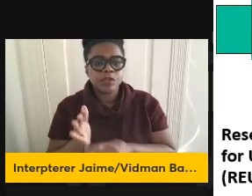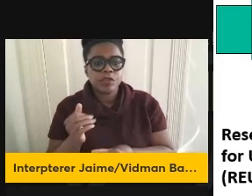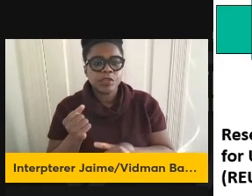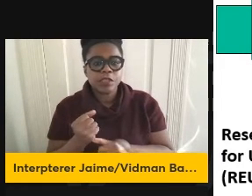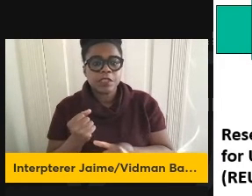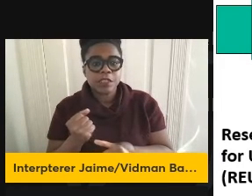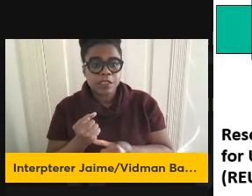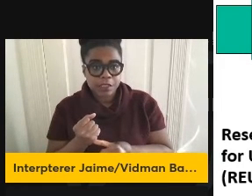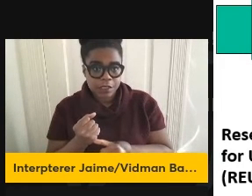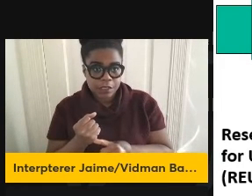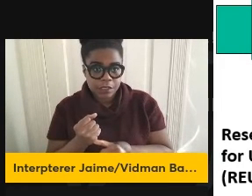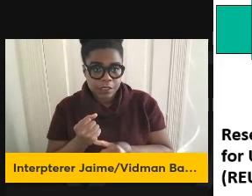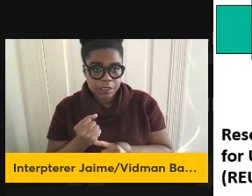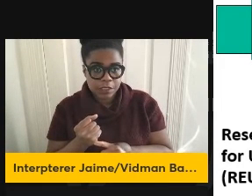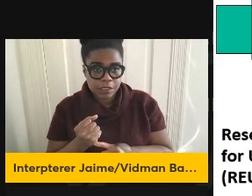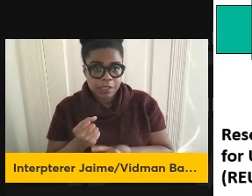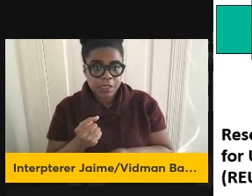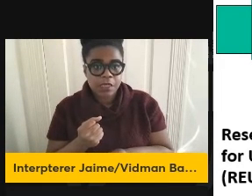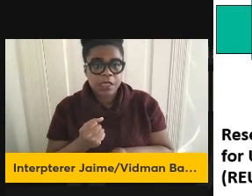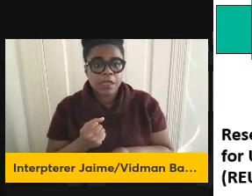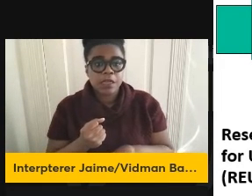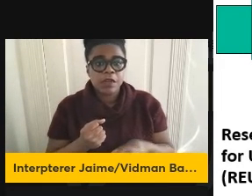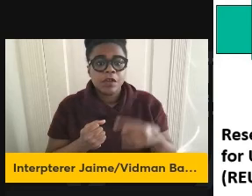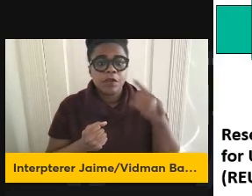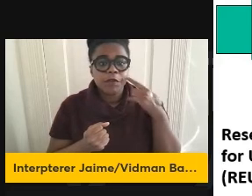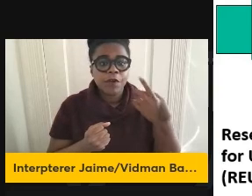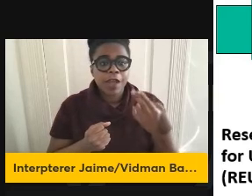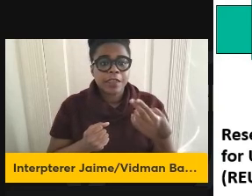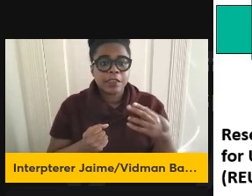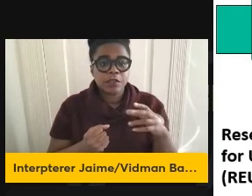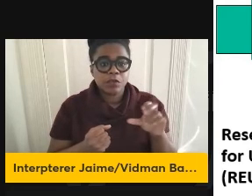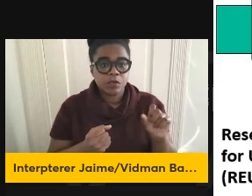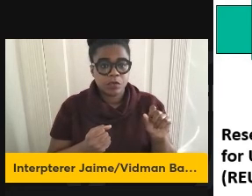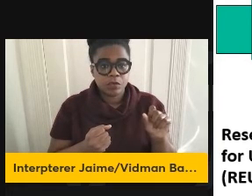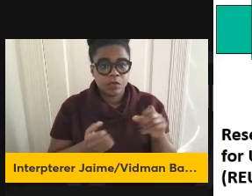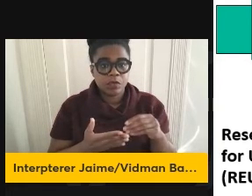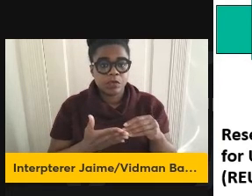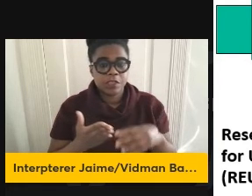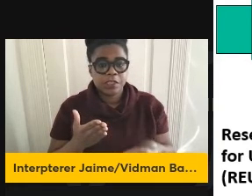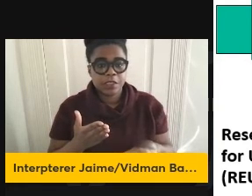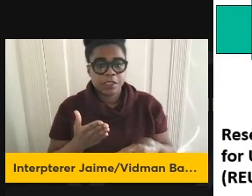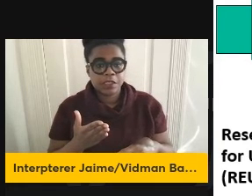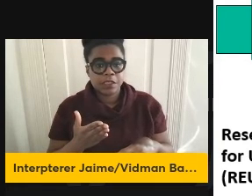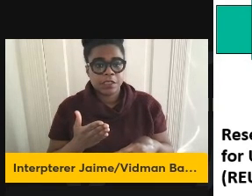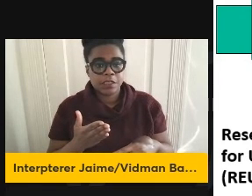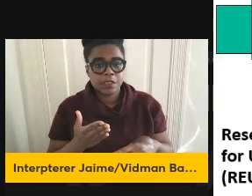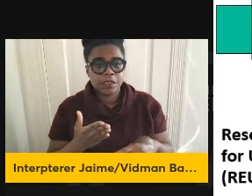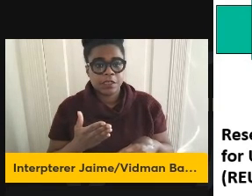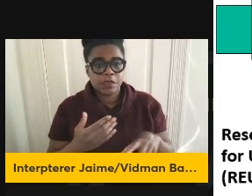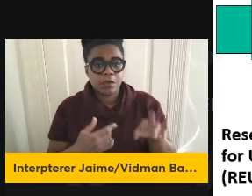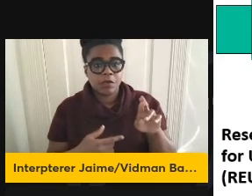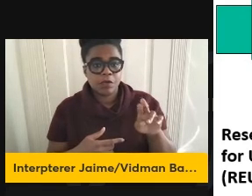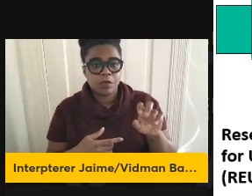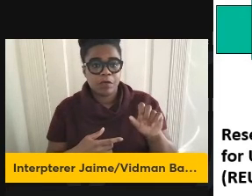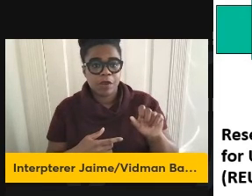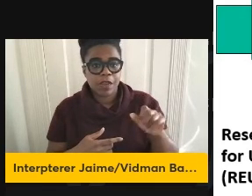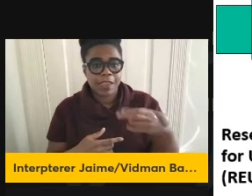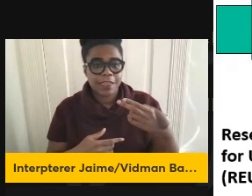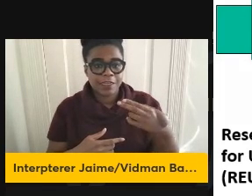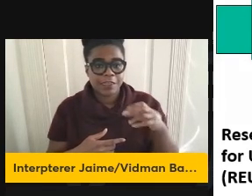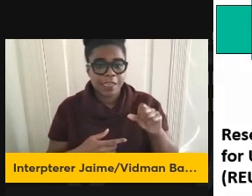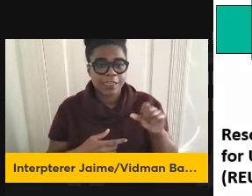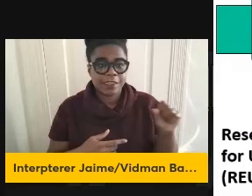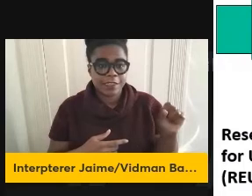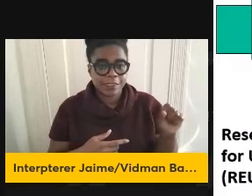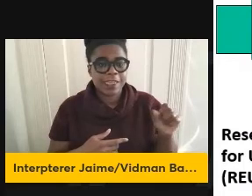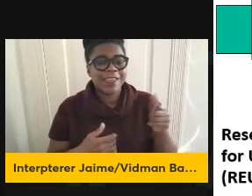School Students, which I put in red. It's called RAHES. And this program allows you to work with any